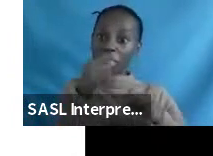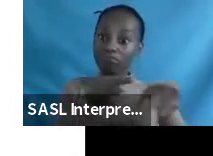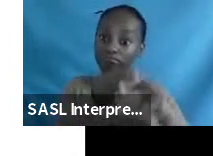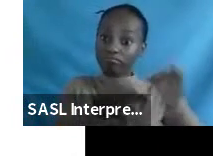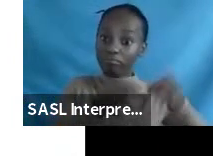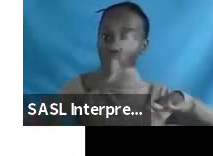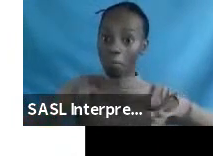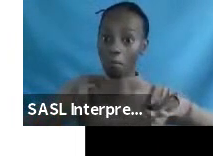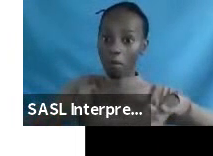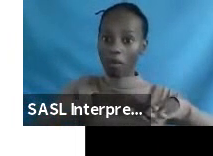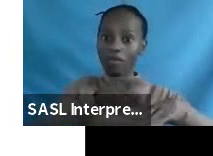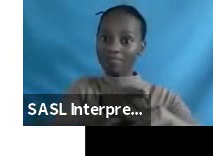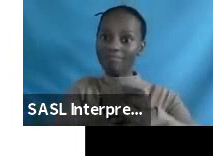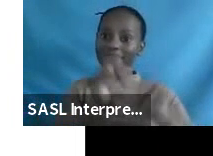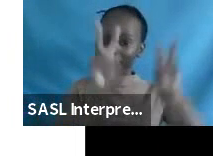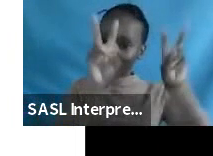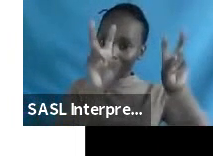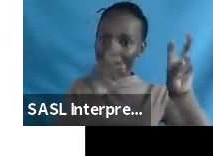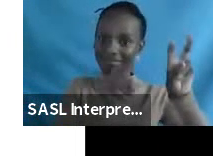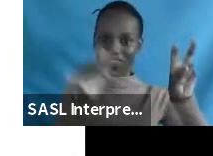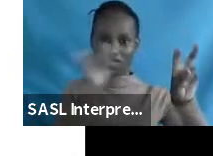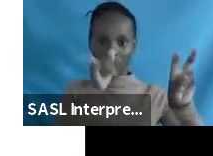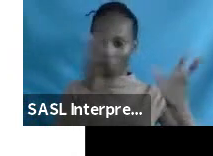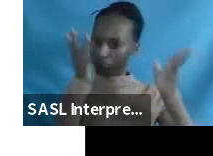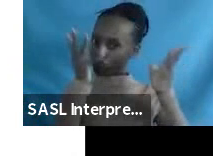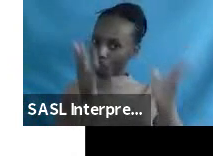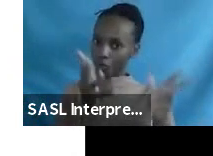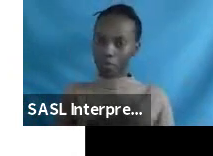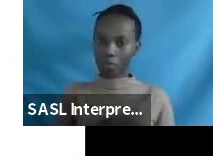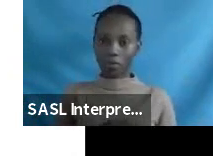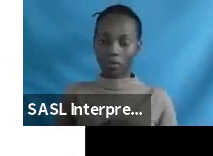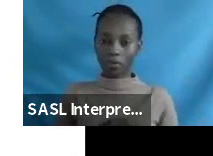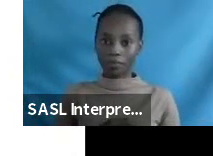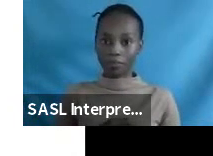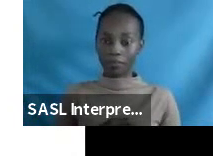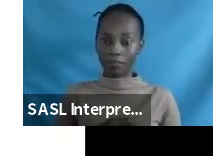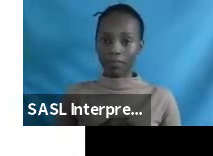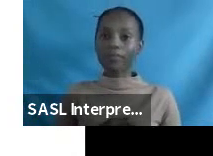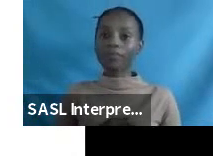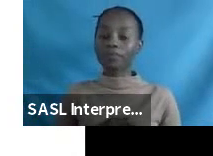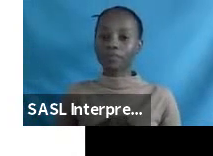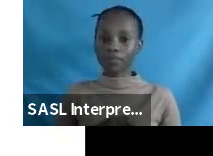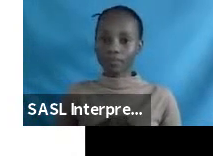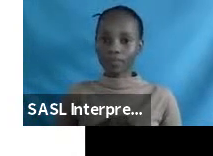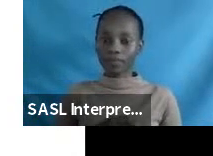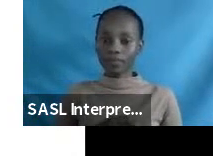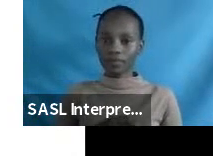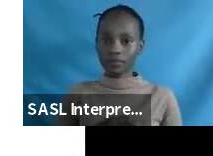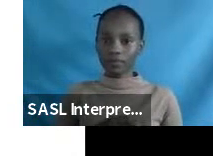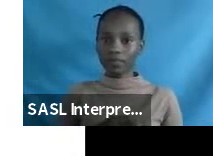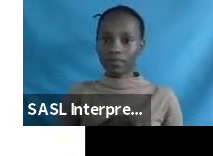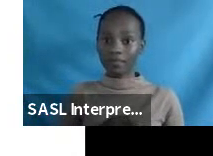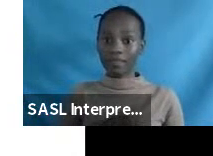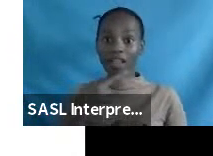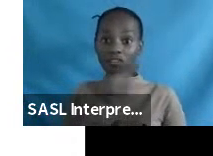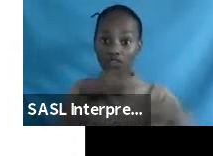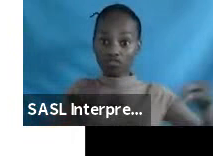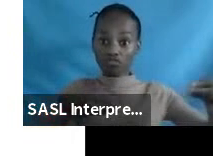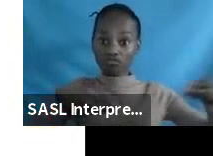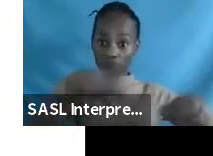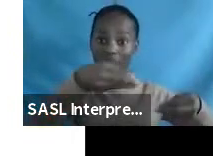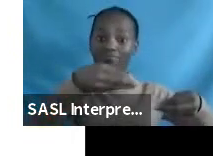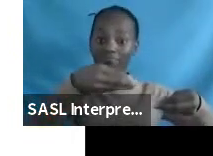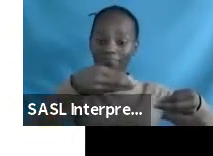that, calling it what it is. The risk of illicit trade, I was tempted to indicate